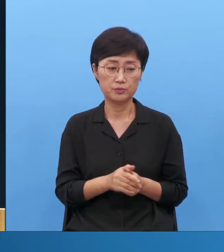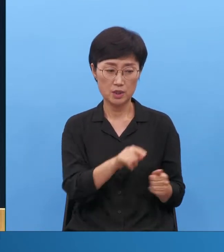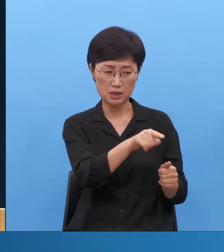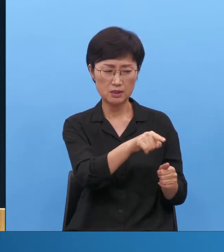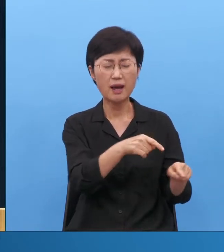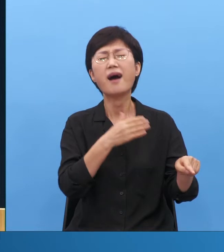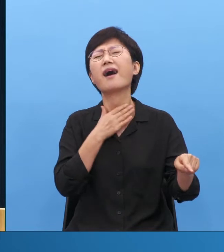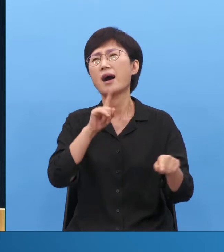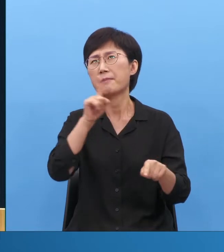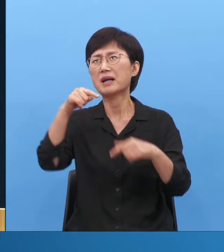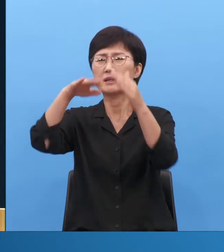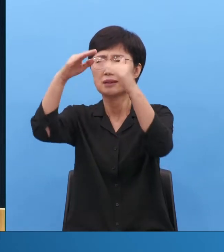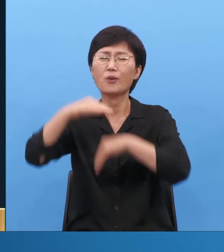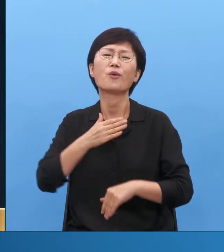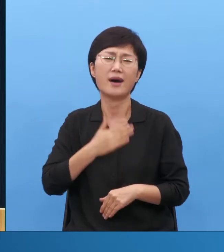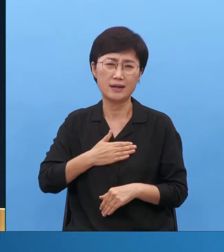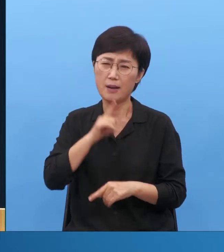not that he didn't understand.